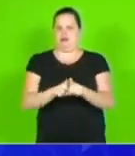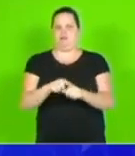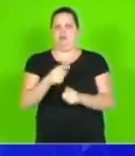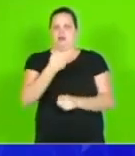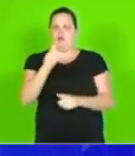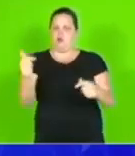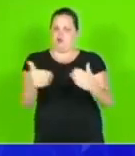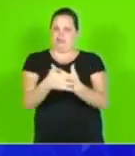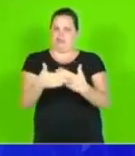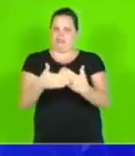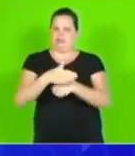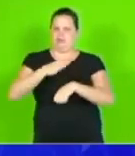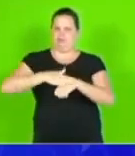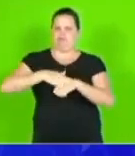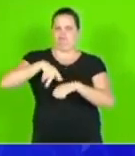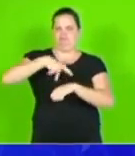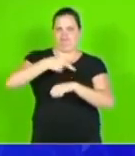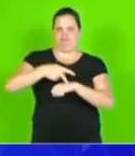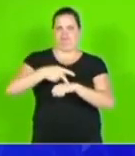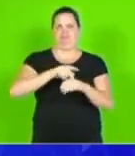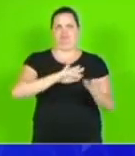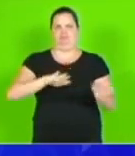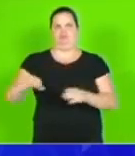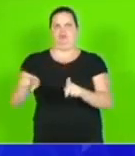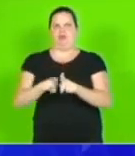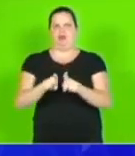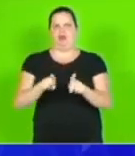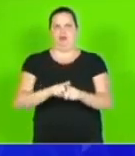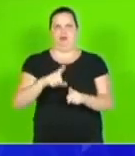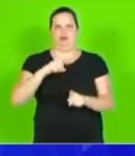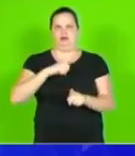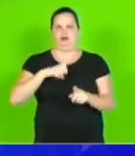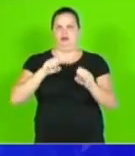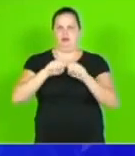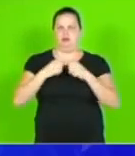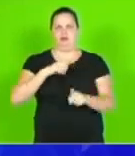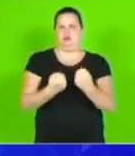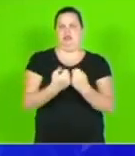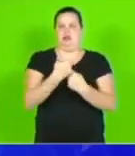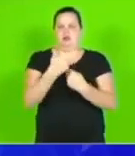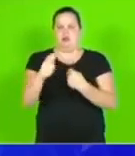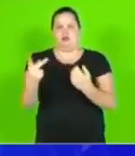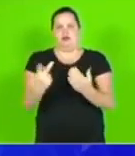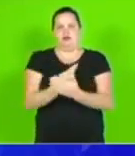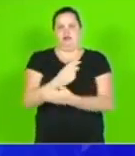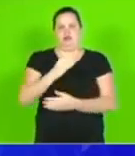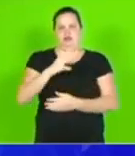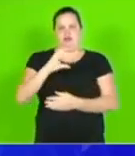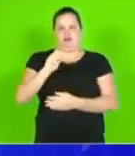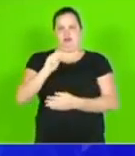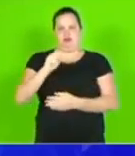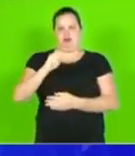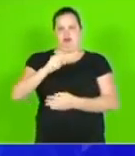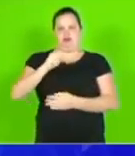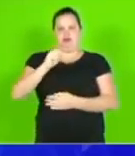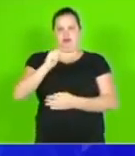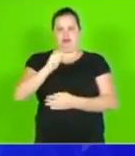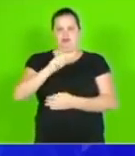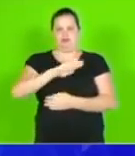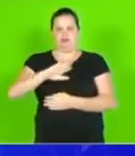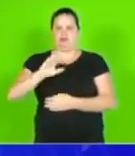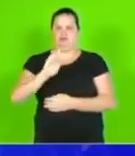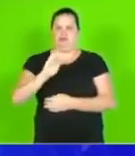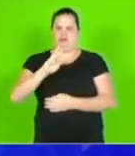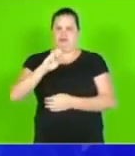Peru as well, in the city of Lima y Tirulu. We've also had seminars in Peru,